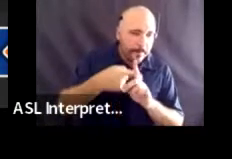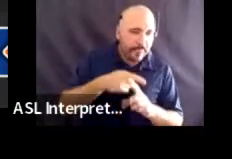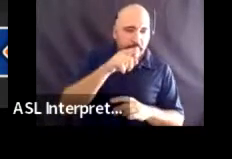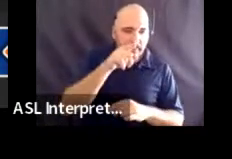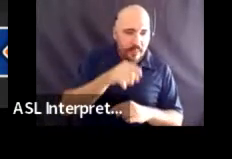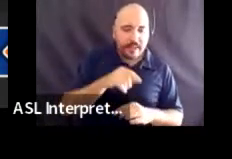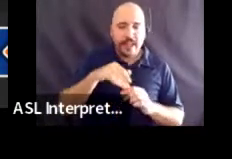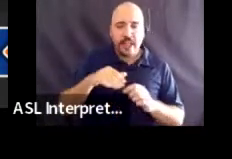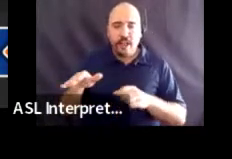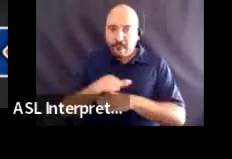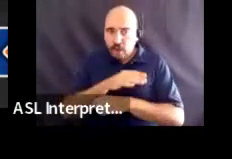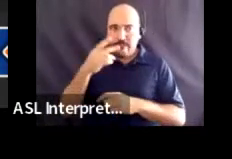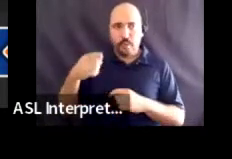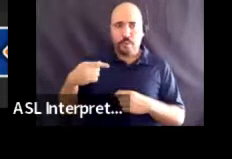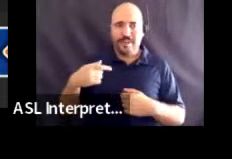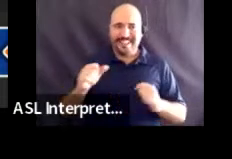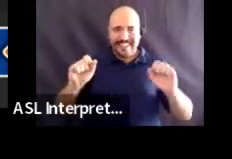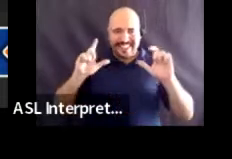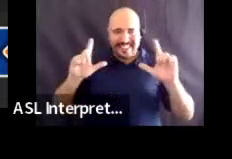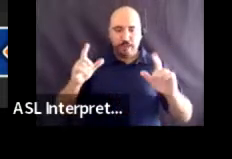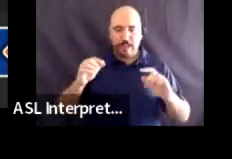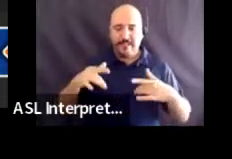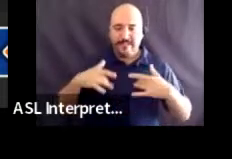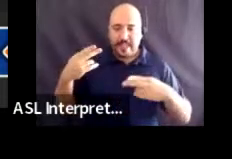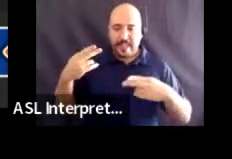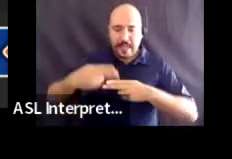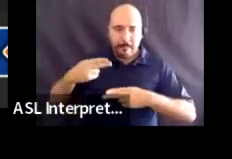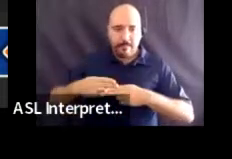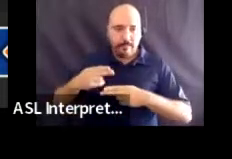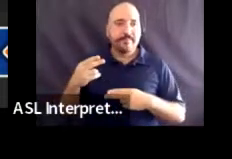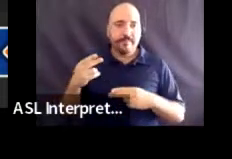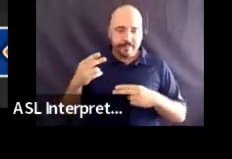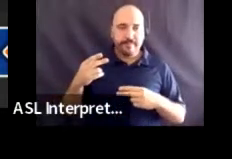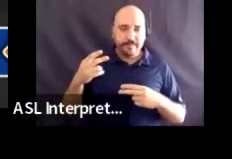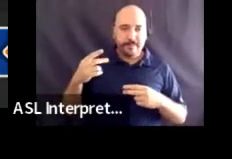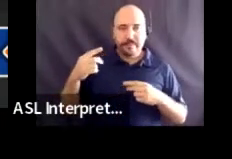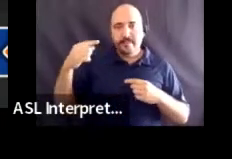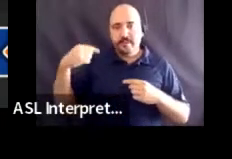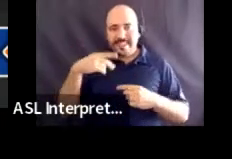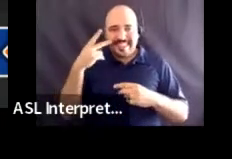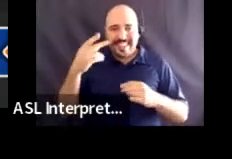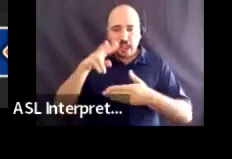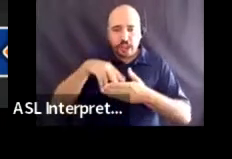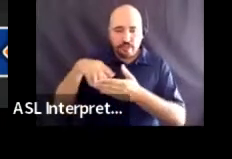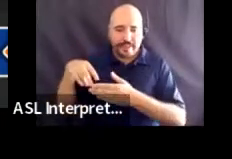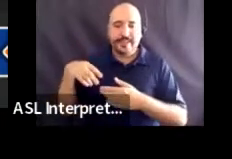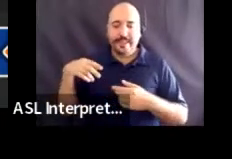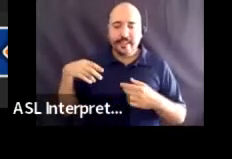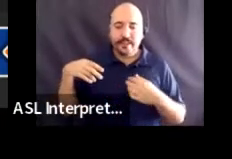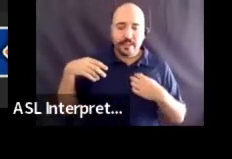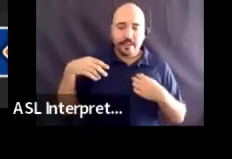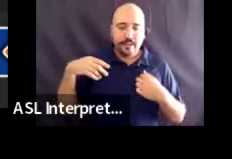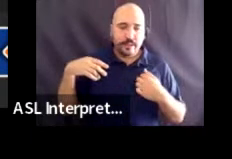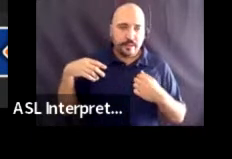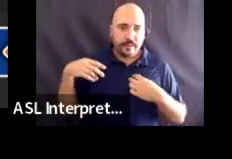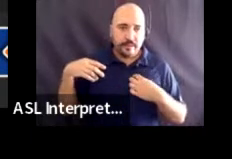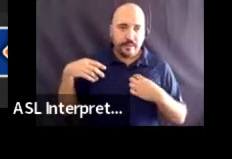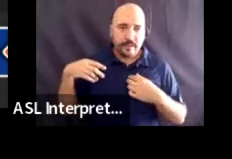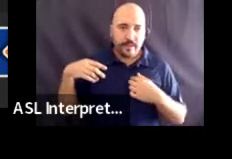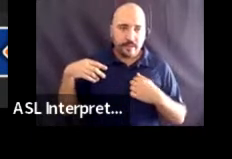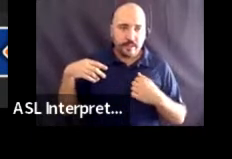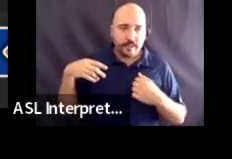event names and so forth that you can see and read. Whereas in the mobile view, you just get like